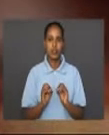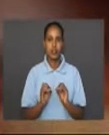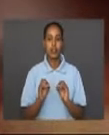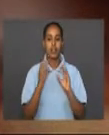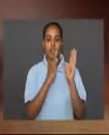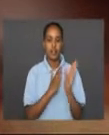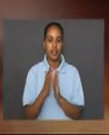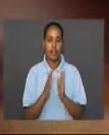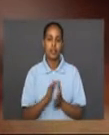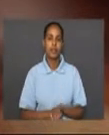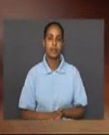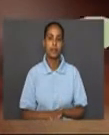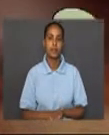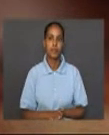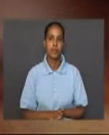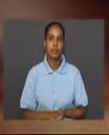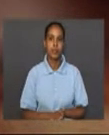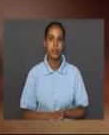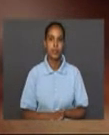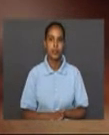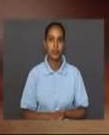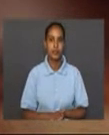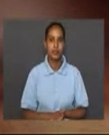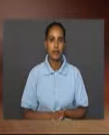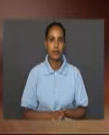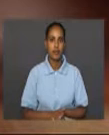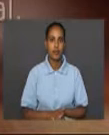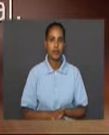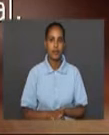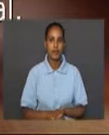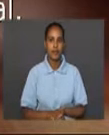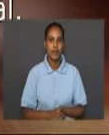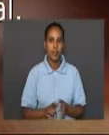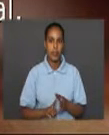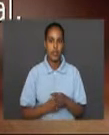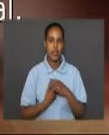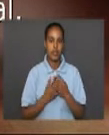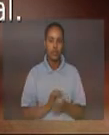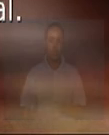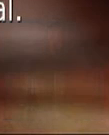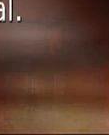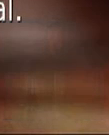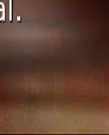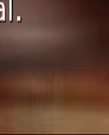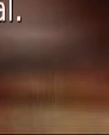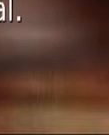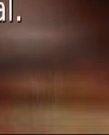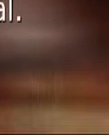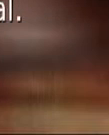Lead slowly dissolves in dilute hydrochloric acid. When it does